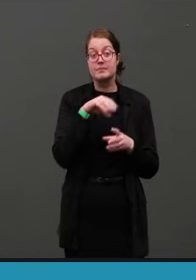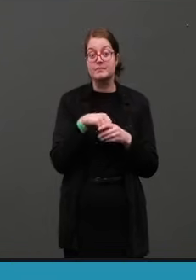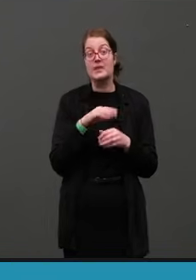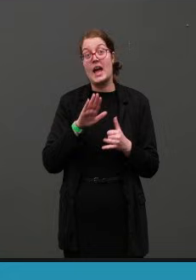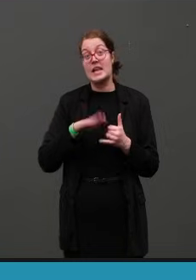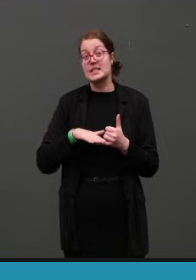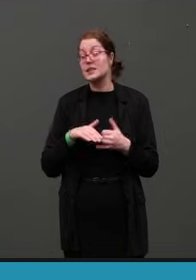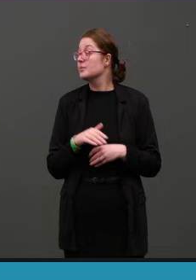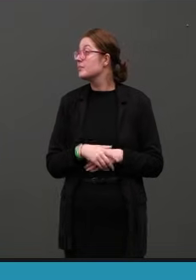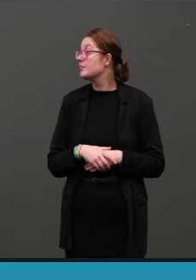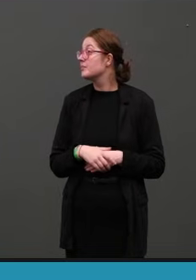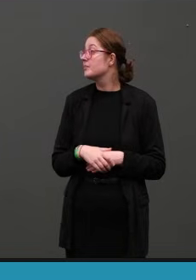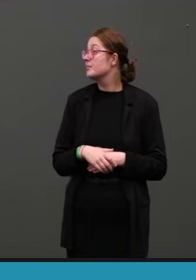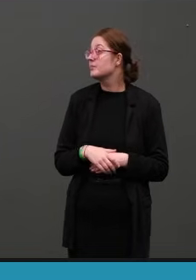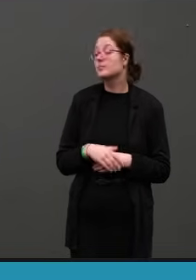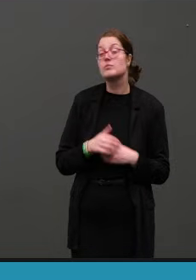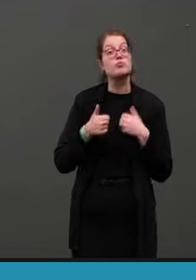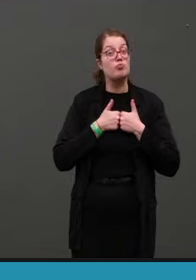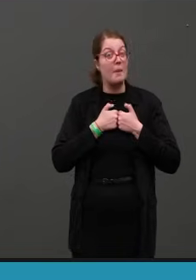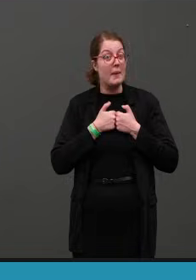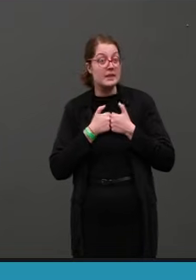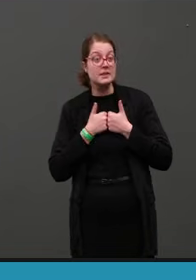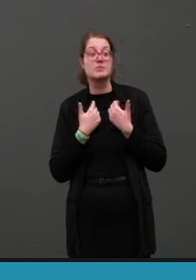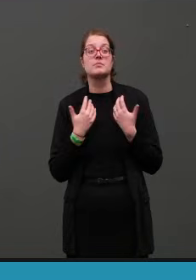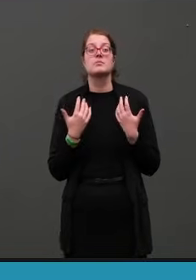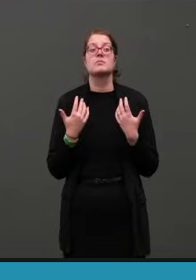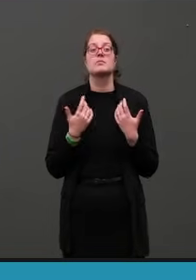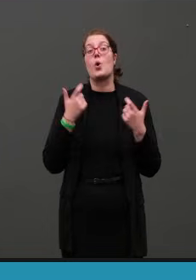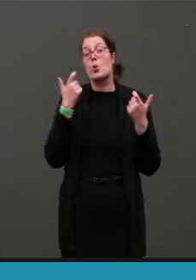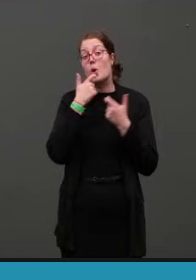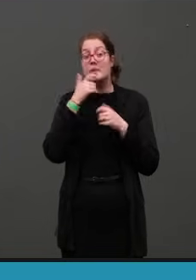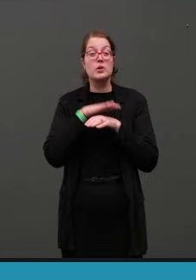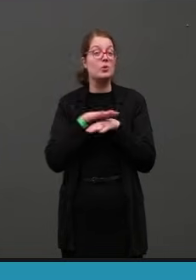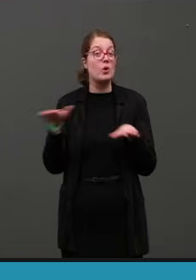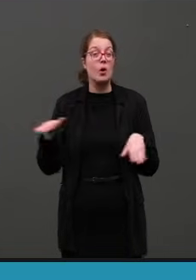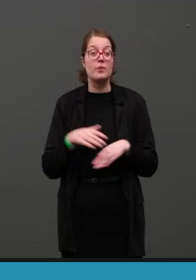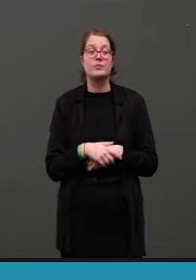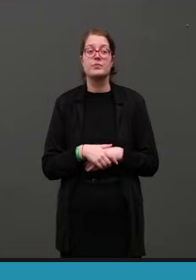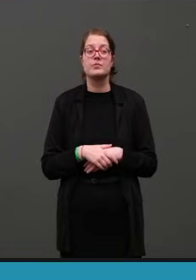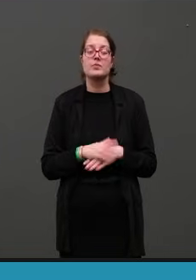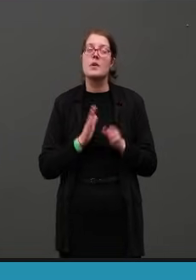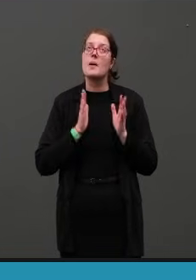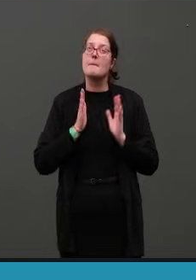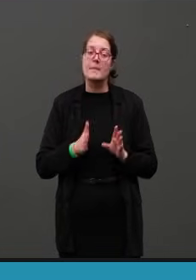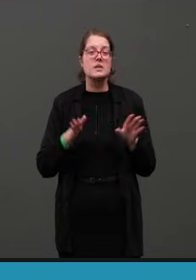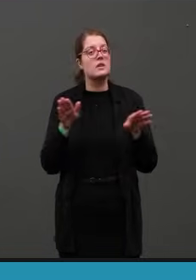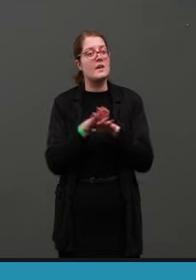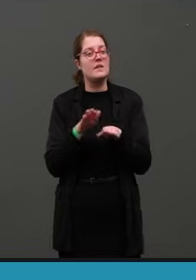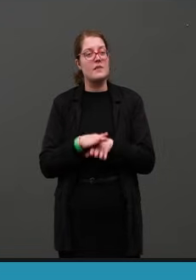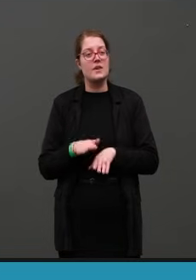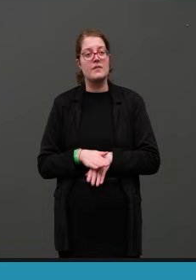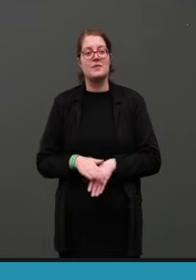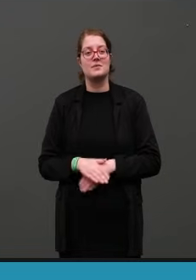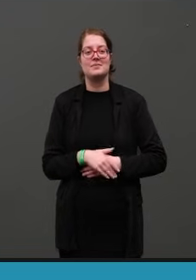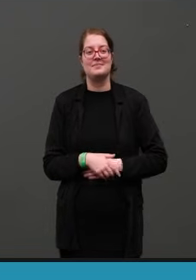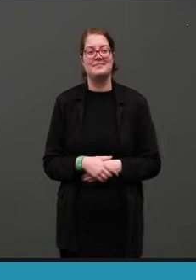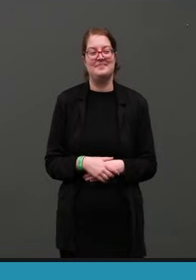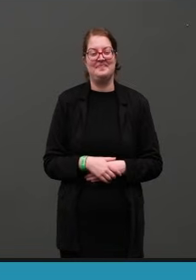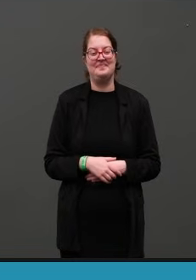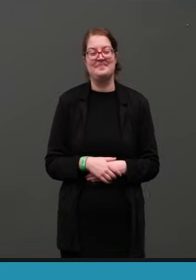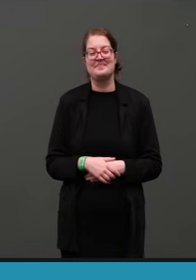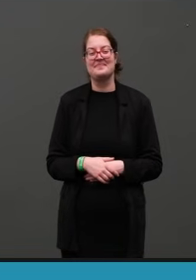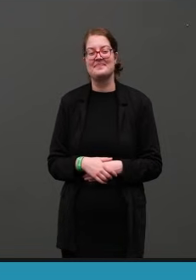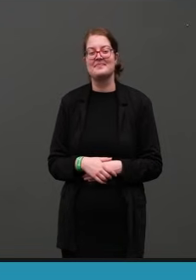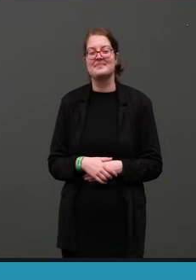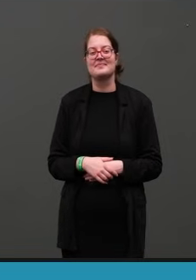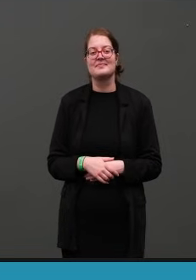say, romance, whether comedy or not, it's practically essential that you cover all of these. Now, the second meaning of poetic is in the